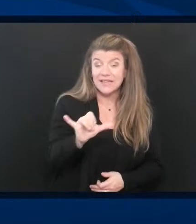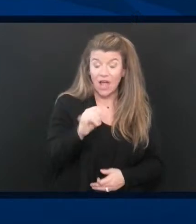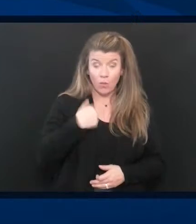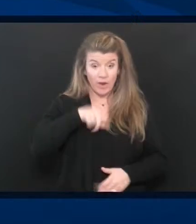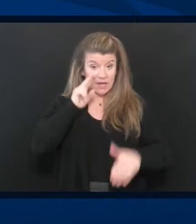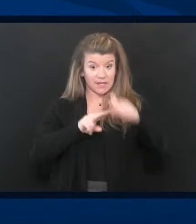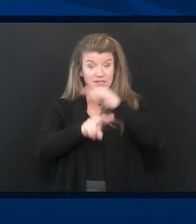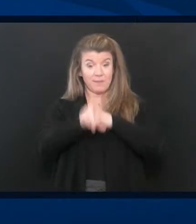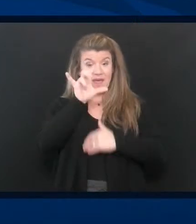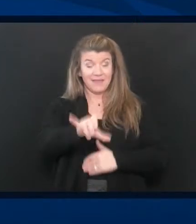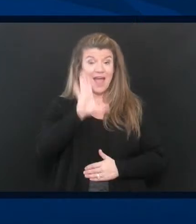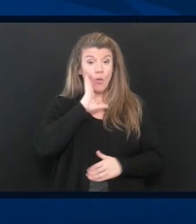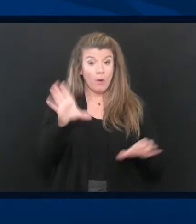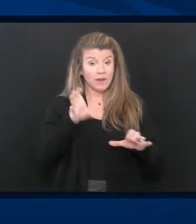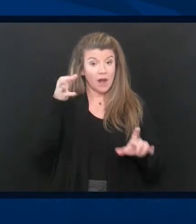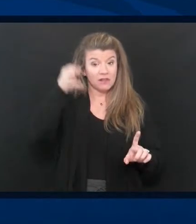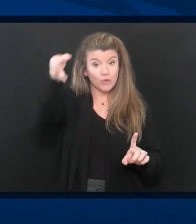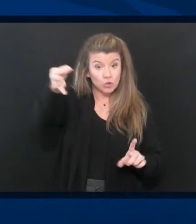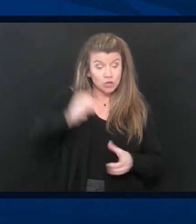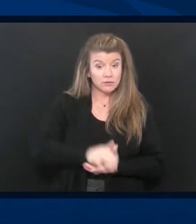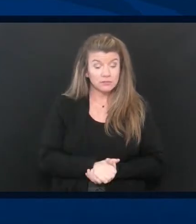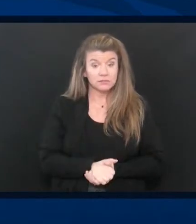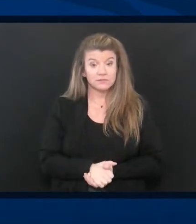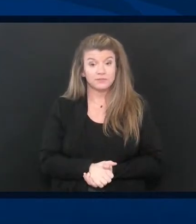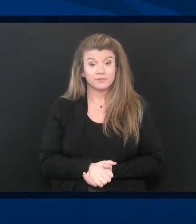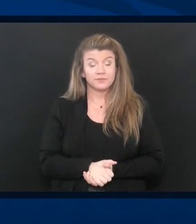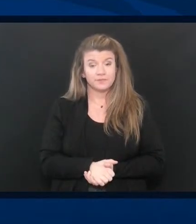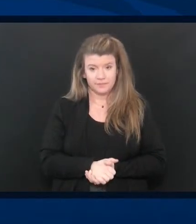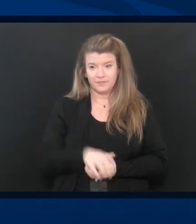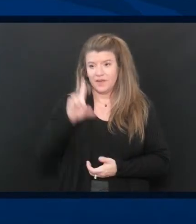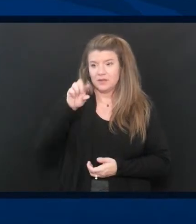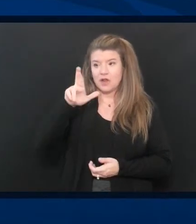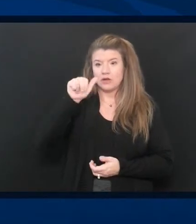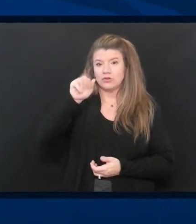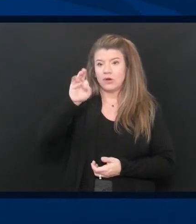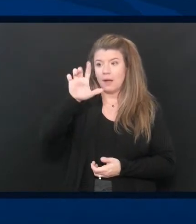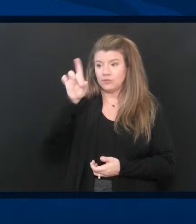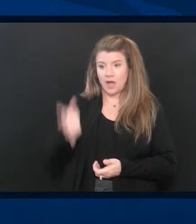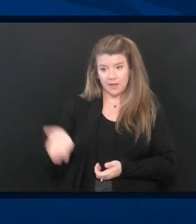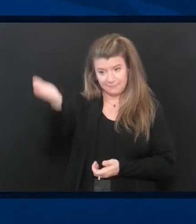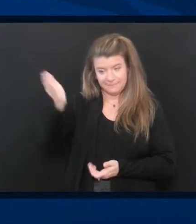anticipate that will be done in the future? Dr. Amjad, this is you.